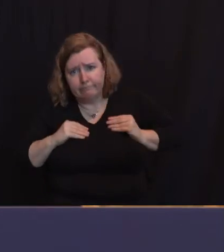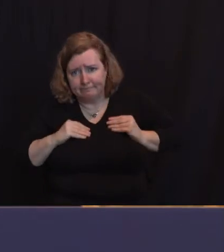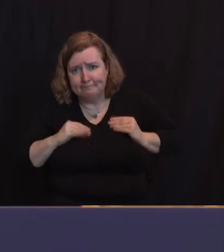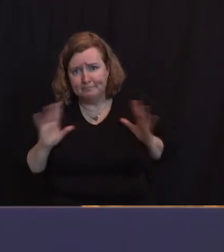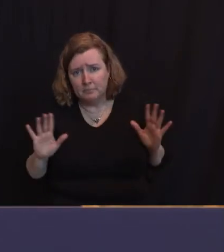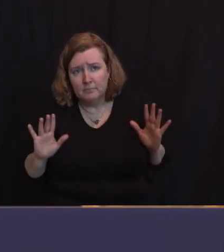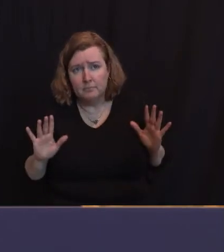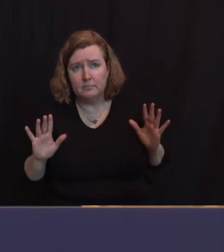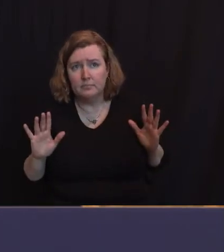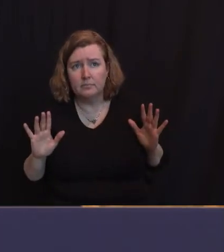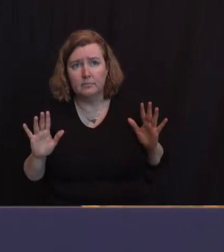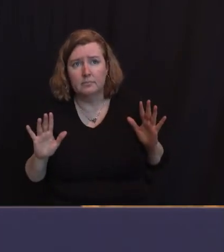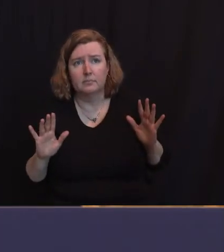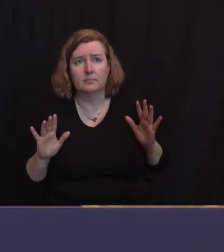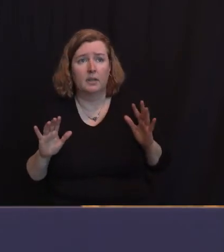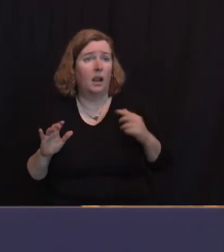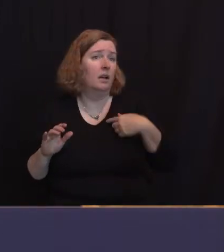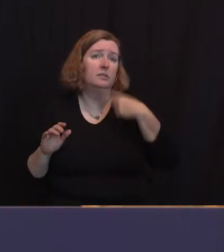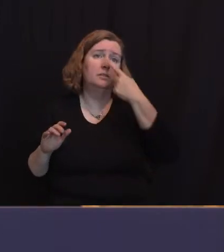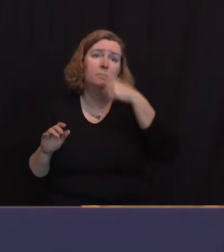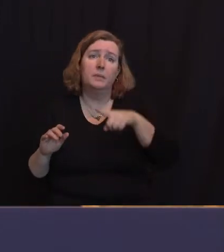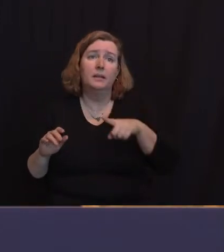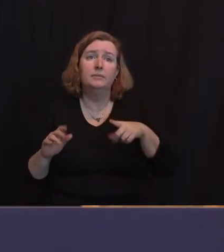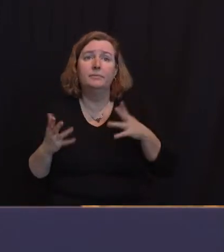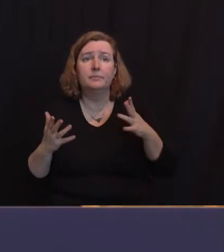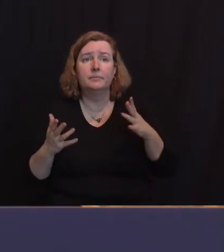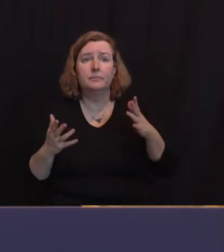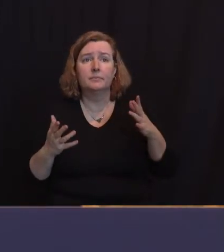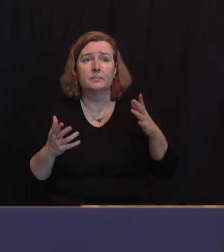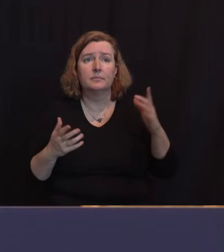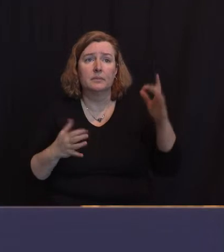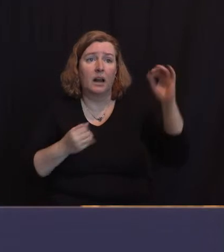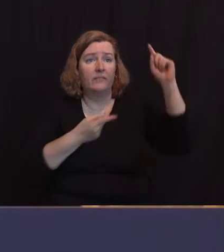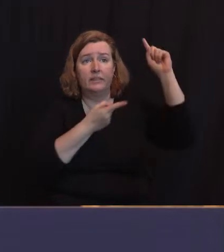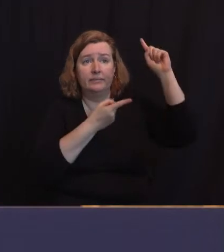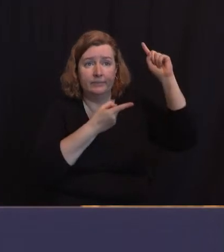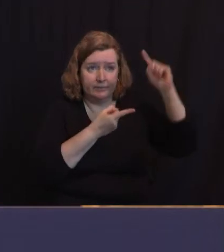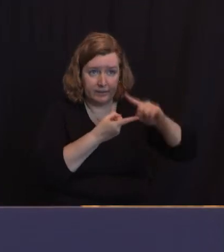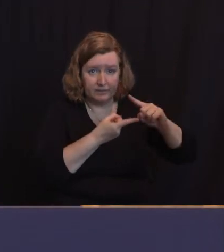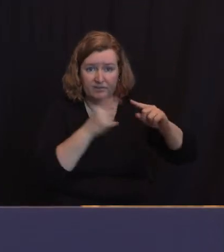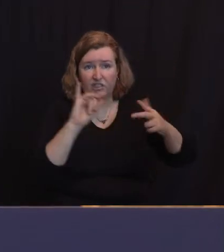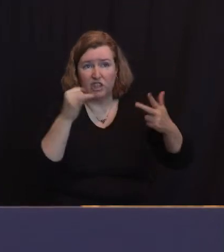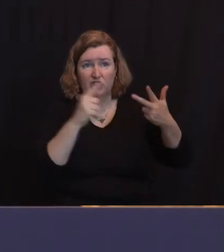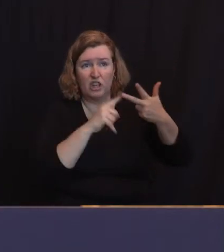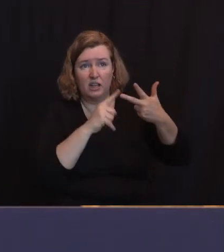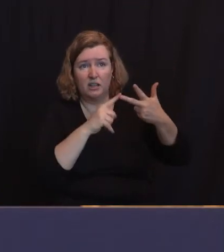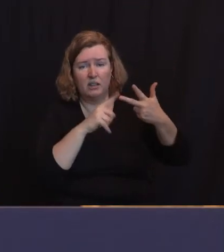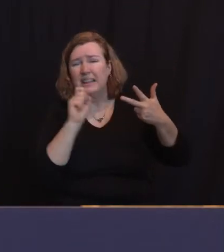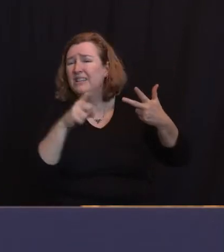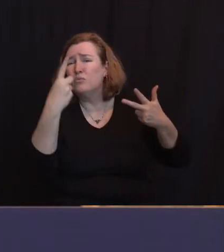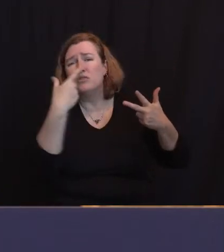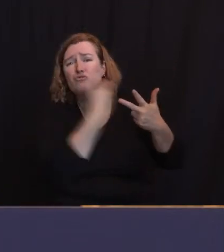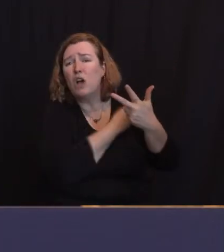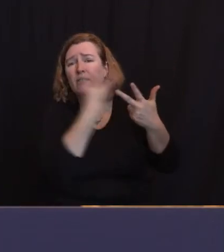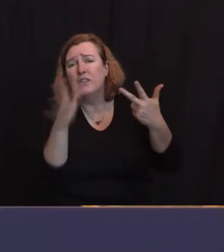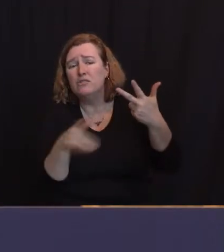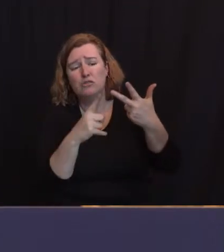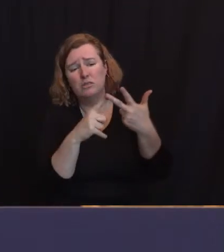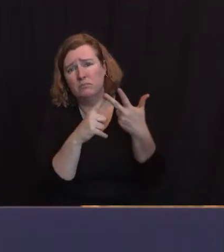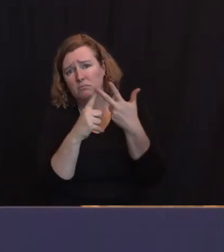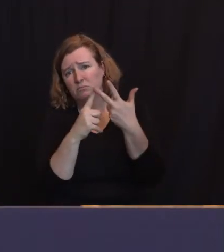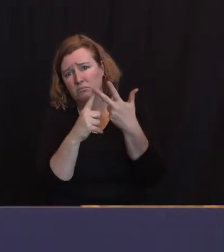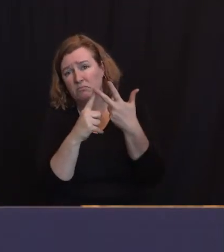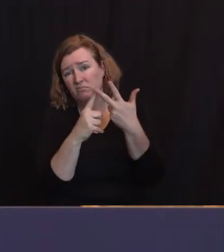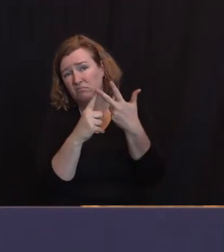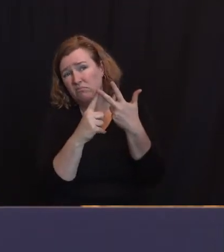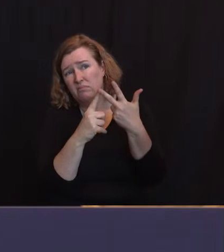one-dose vaccine as opposed to the two-dose vaccines, right? So if you're going to be up and down, you don't have to worry about whether or not you've got the second